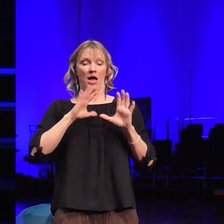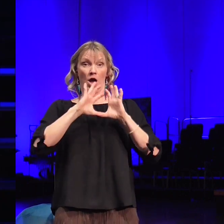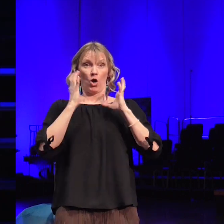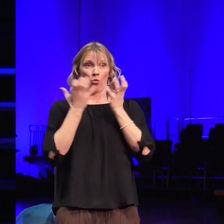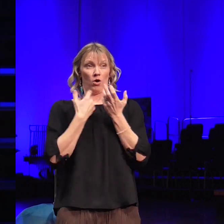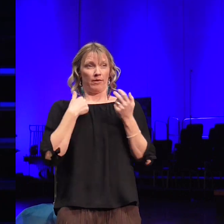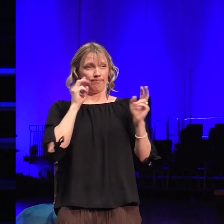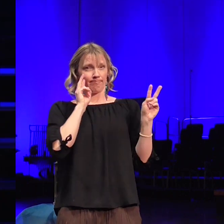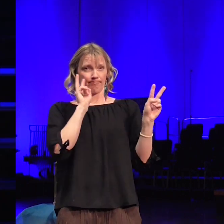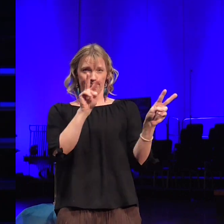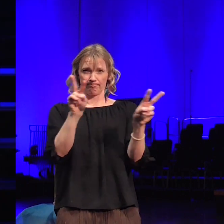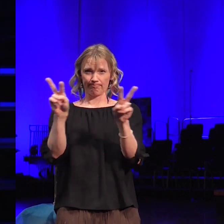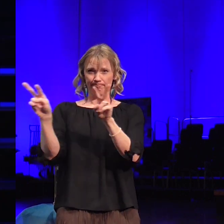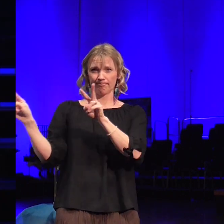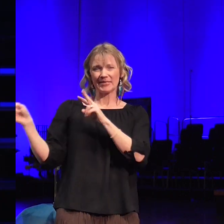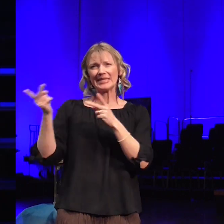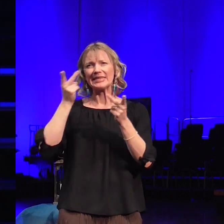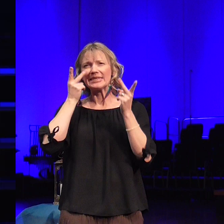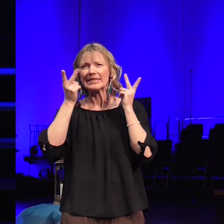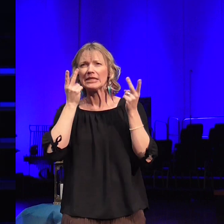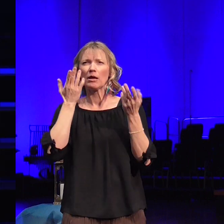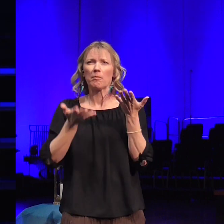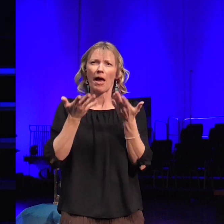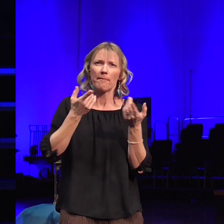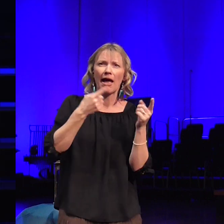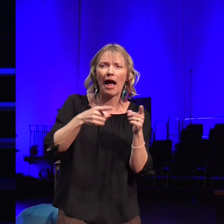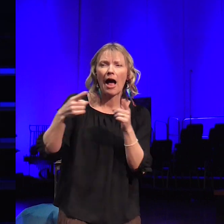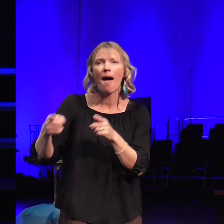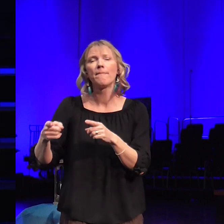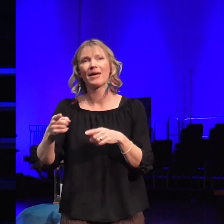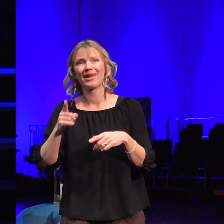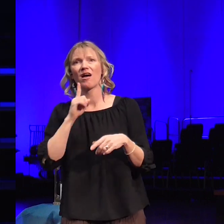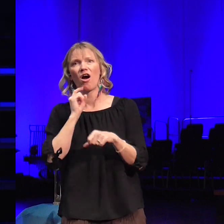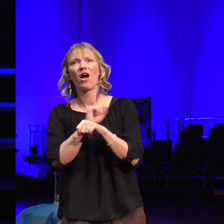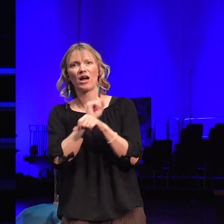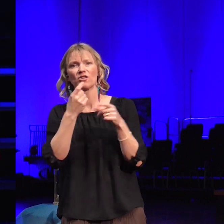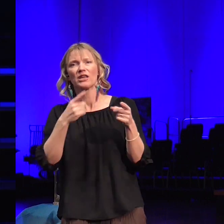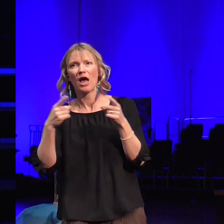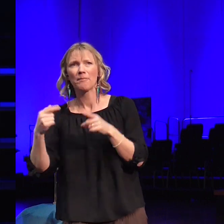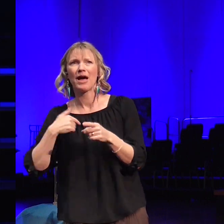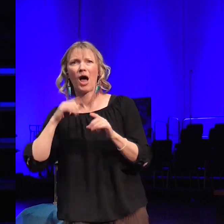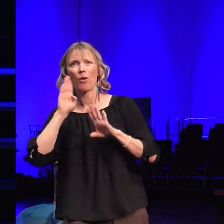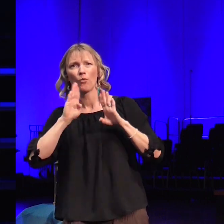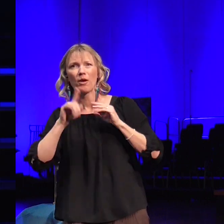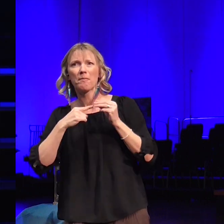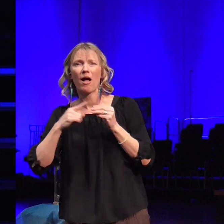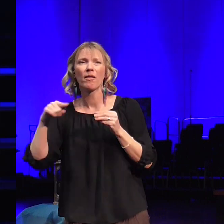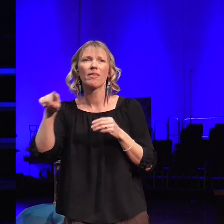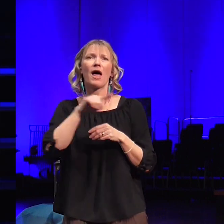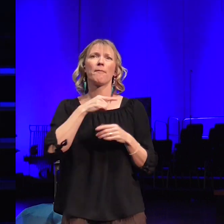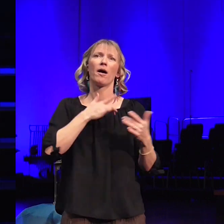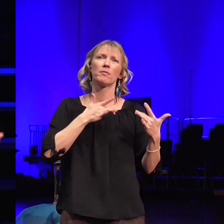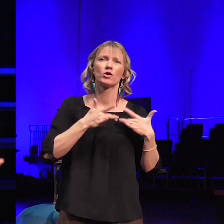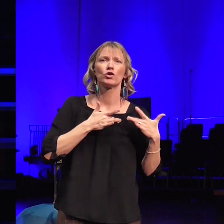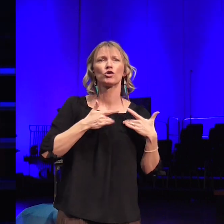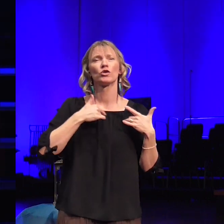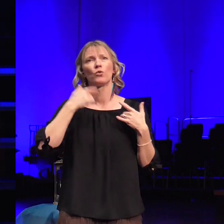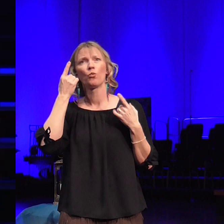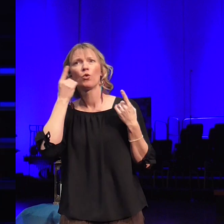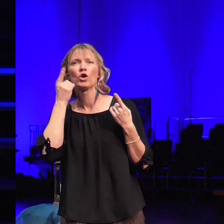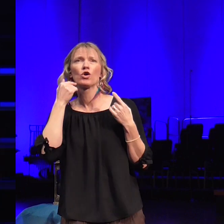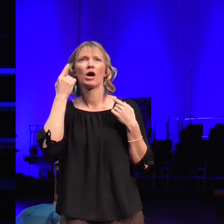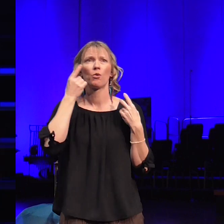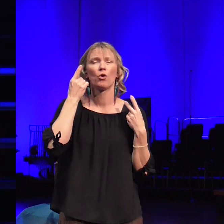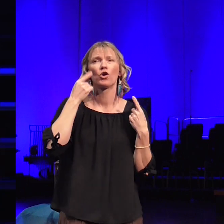and I see the things that might happen or are happening, and I'm worried about them, or I'm concerned, or I wonder if, and I wonder that, I